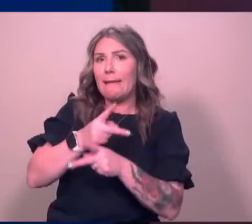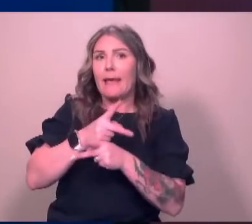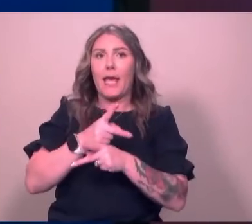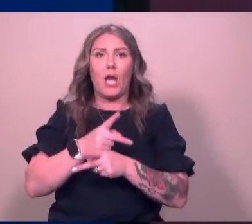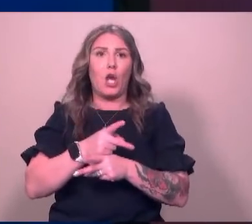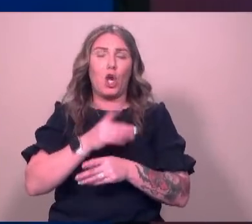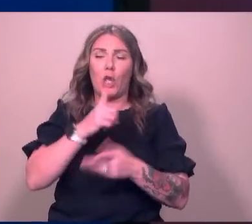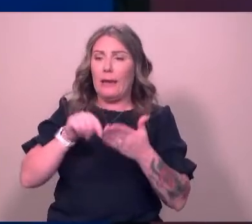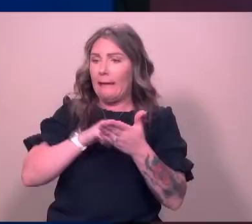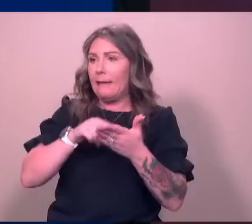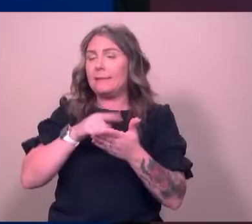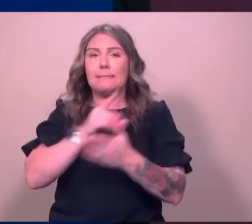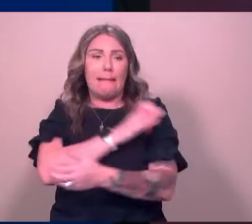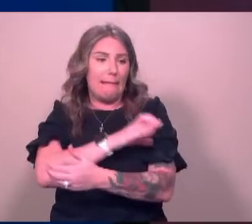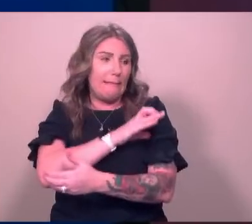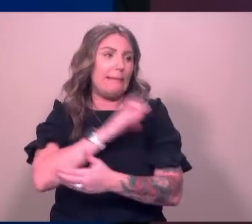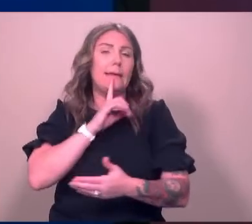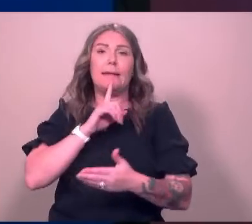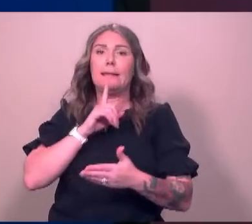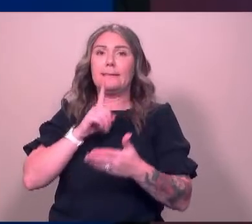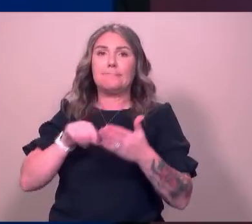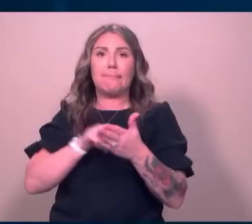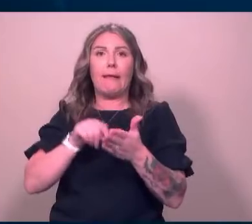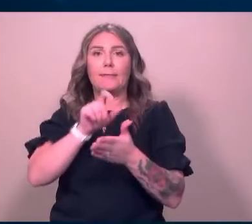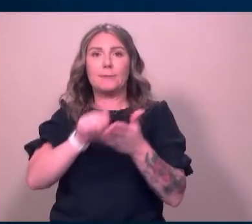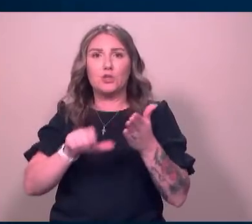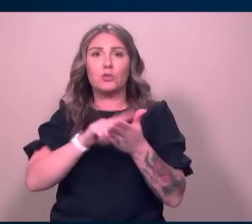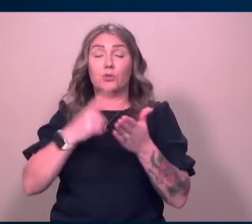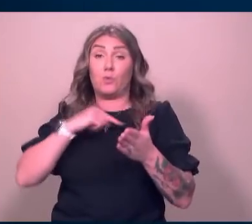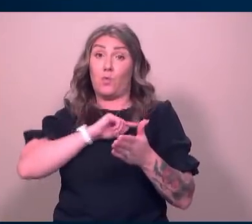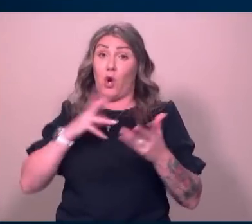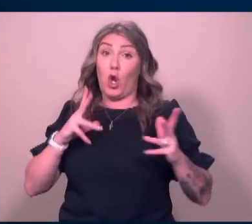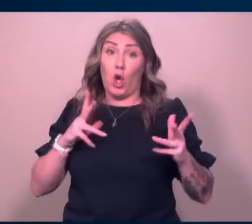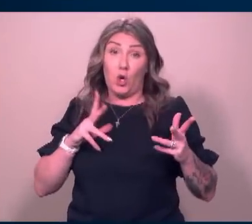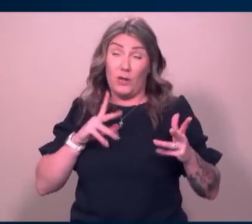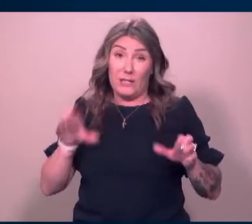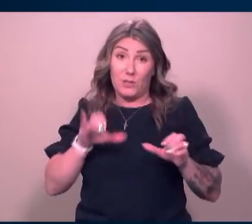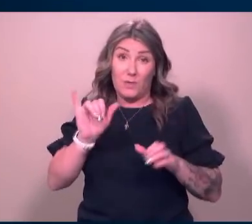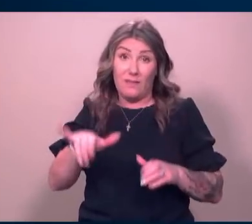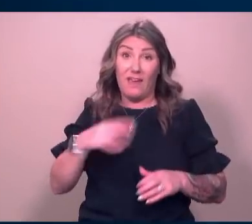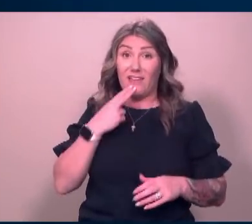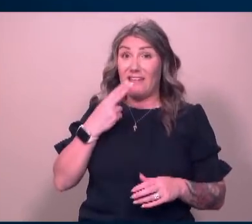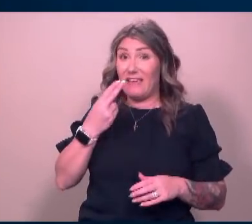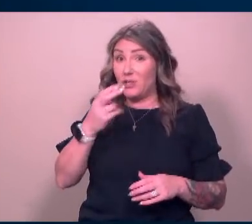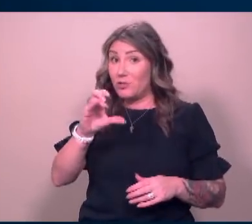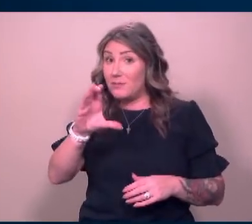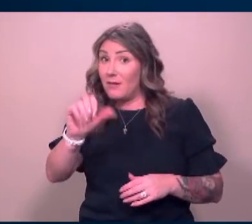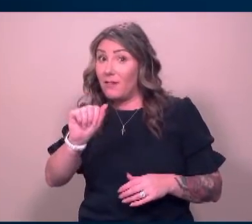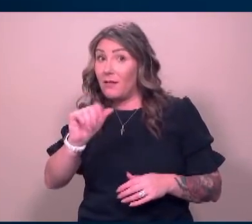not able to get everybody in. So, Dr. McGow, I know we're rationing care. How about HCA?